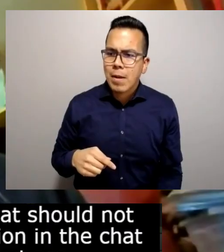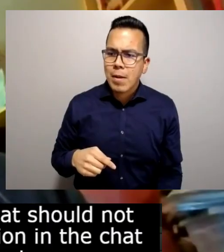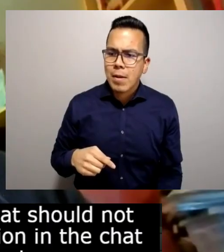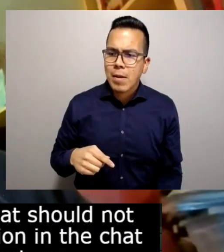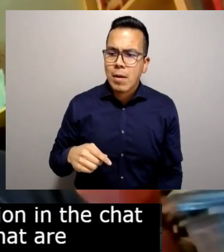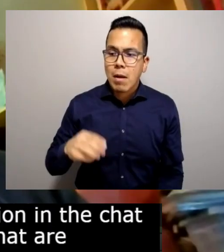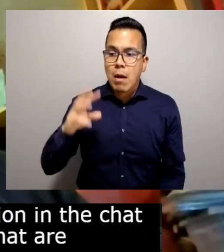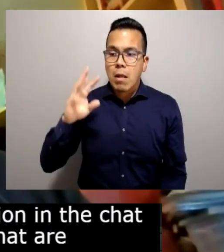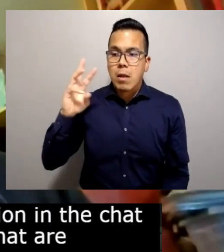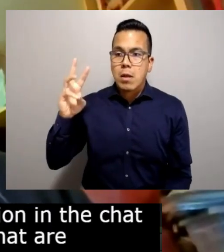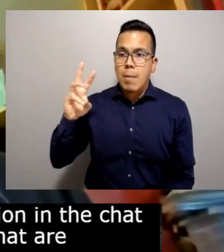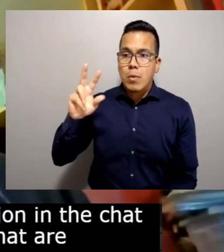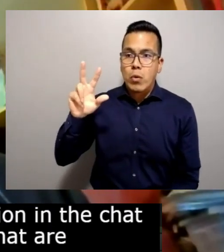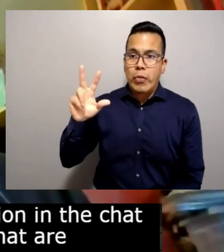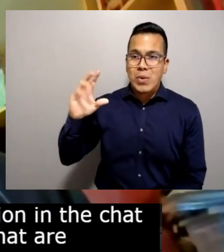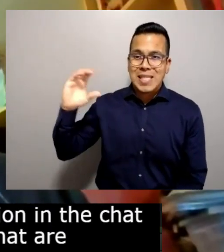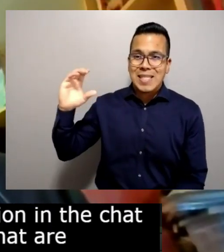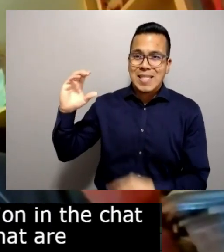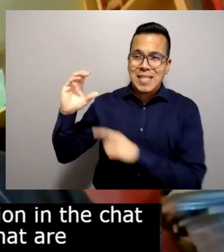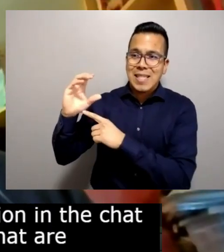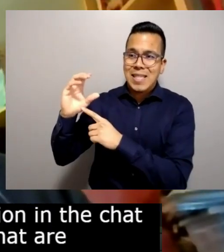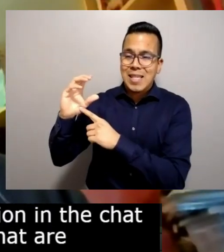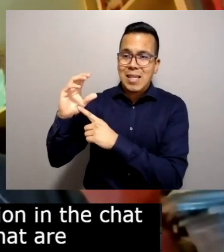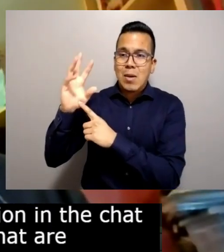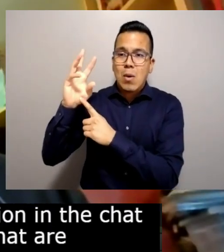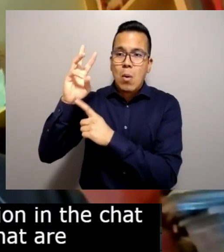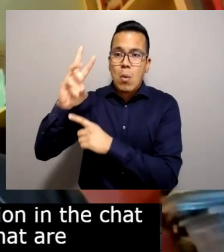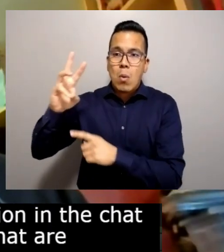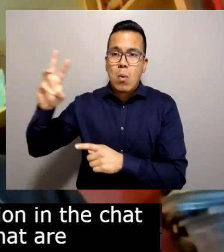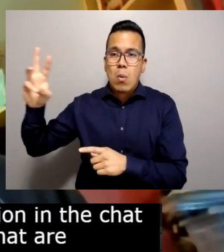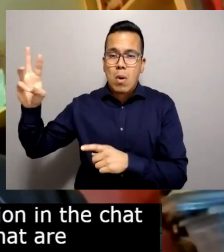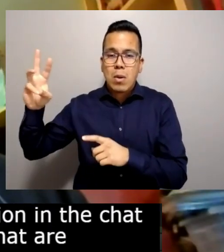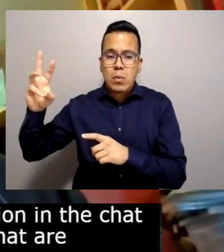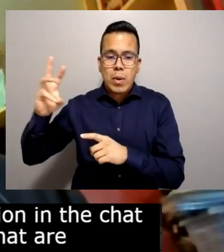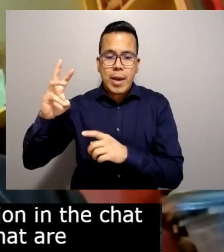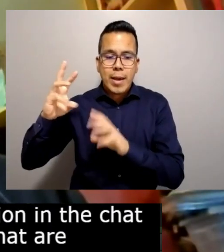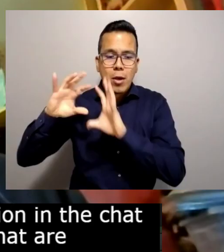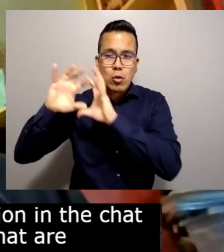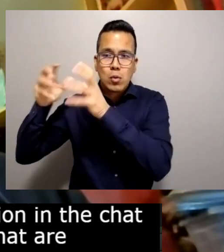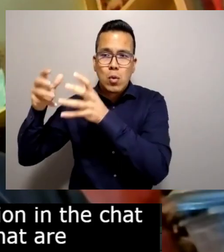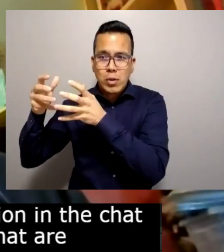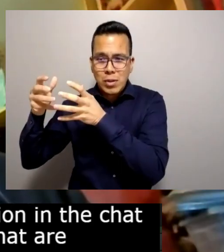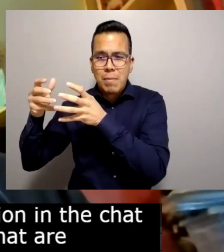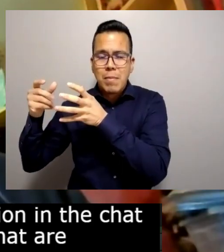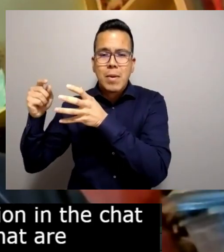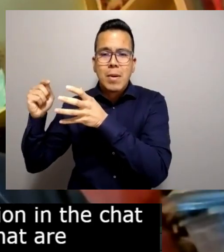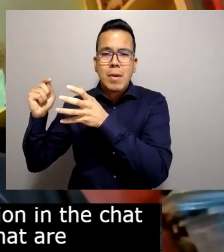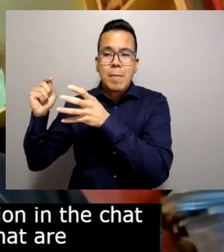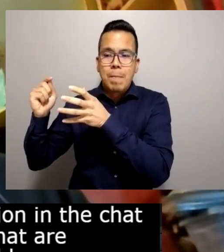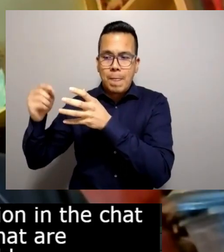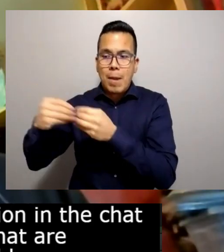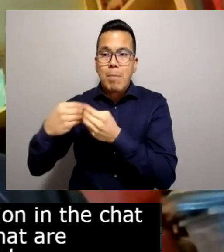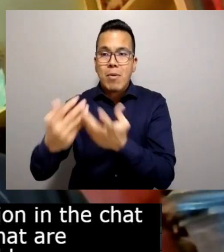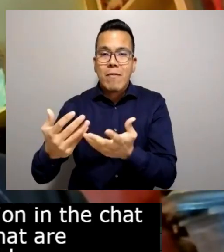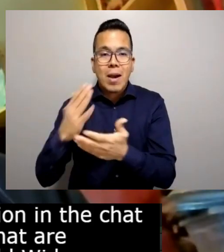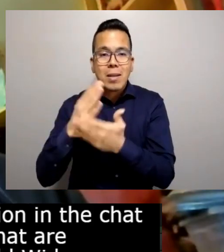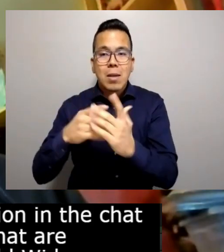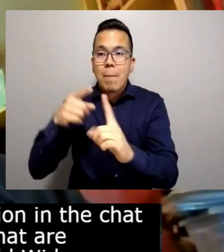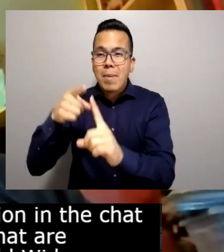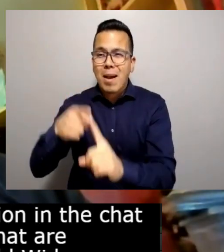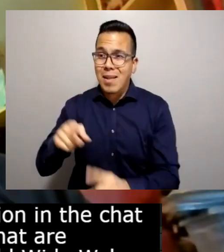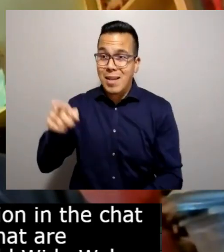Web Content, the World Wide Web Consortium. That's a very basic